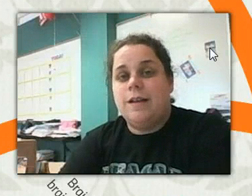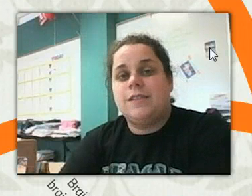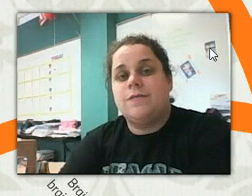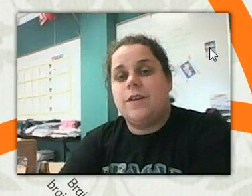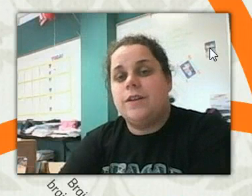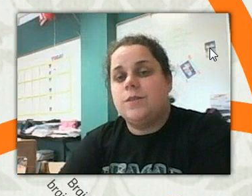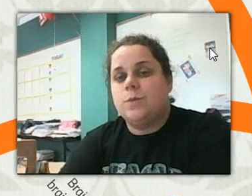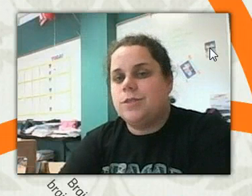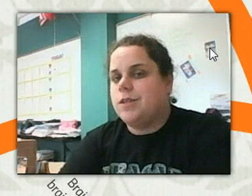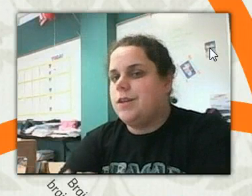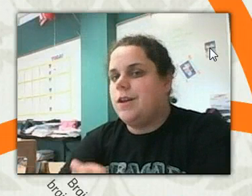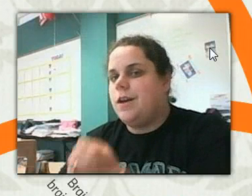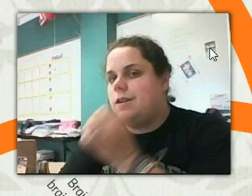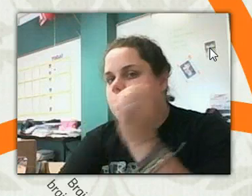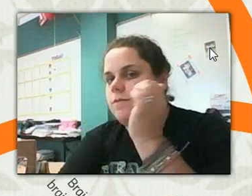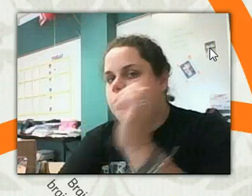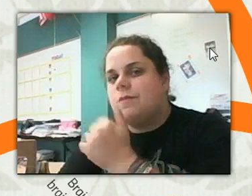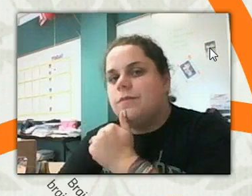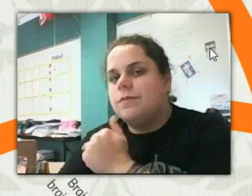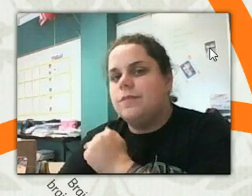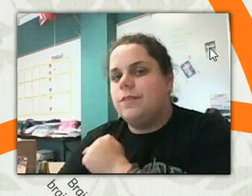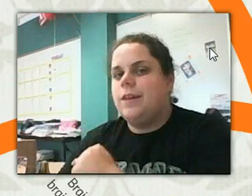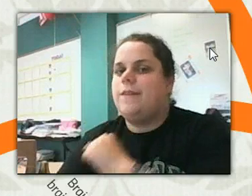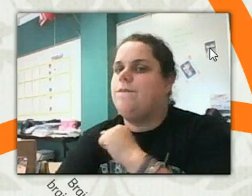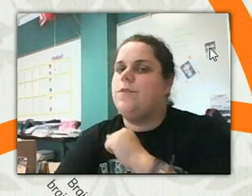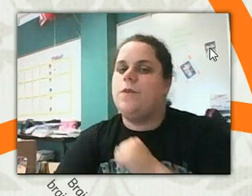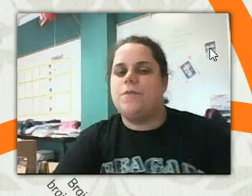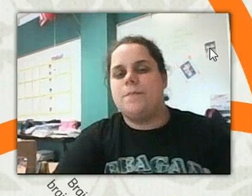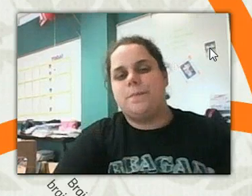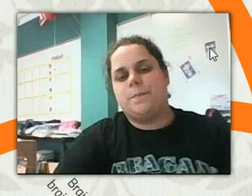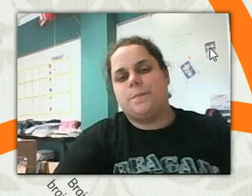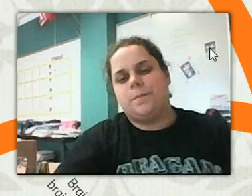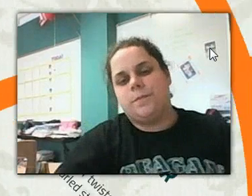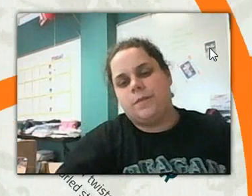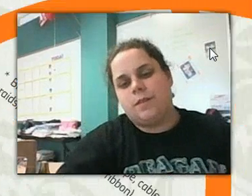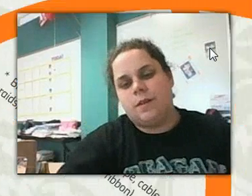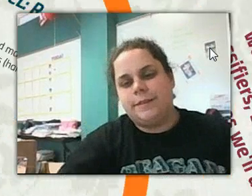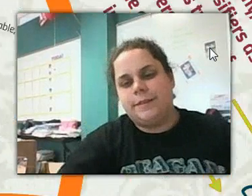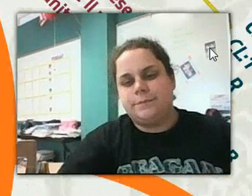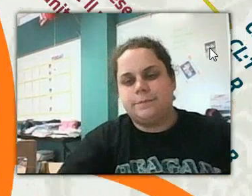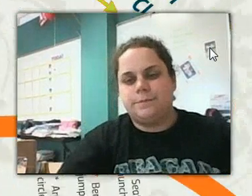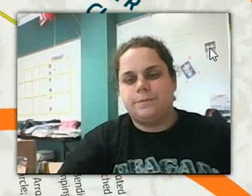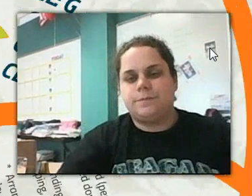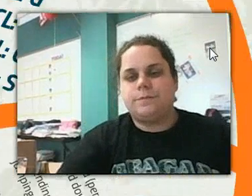all the classifiers. We're just going to kind of get a few of them.